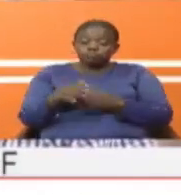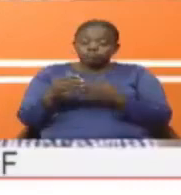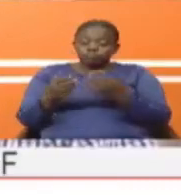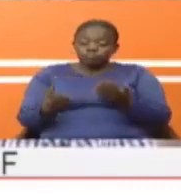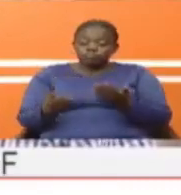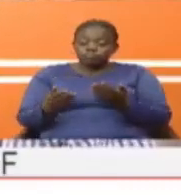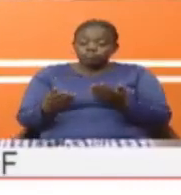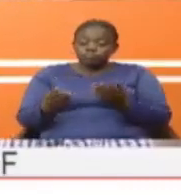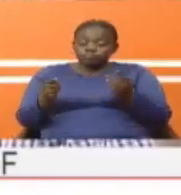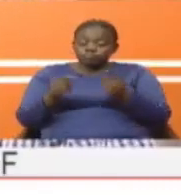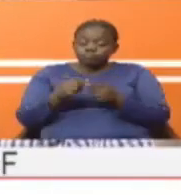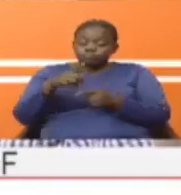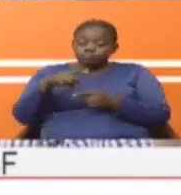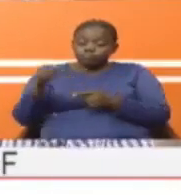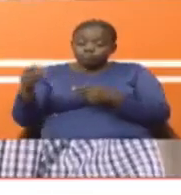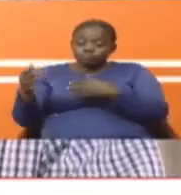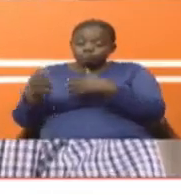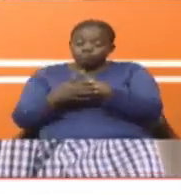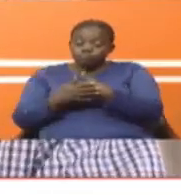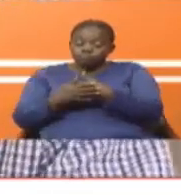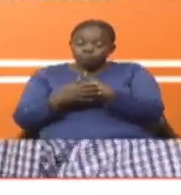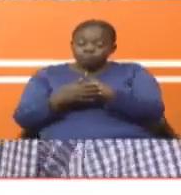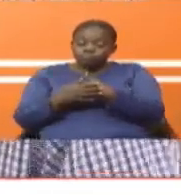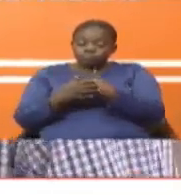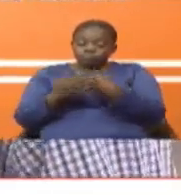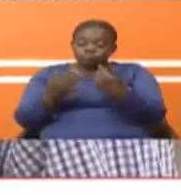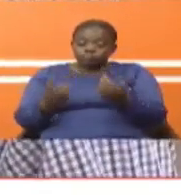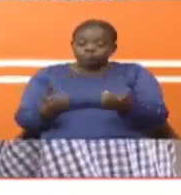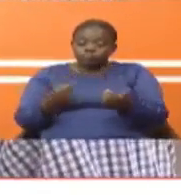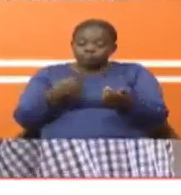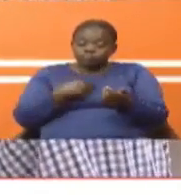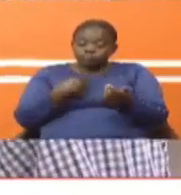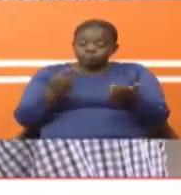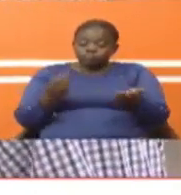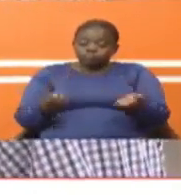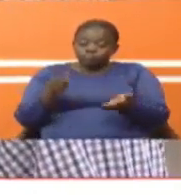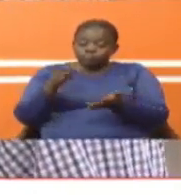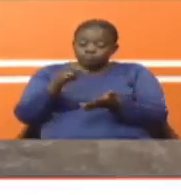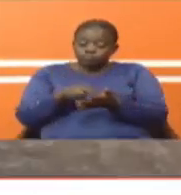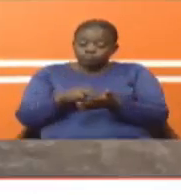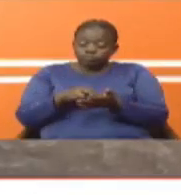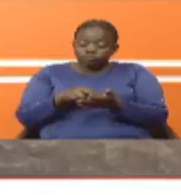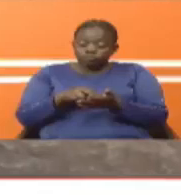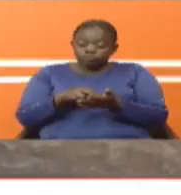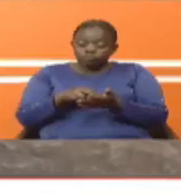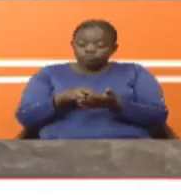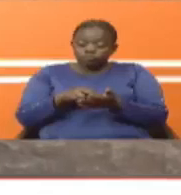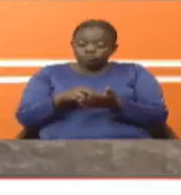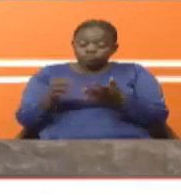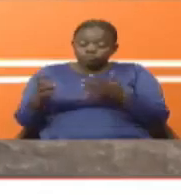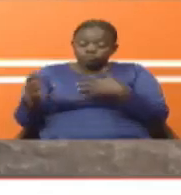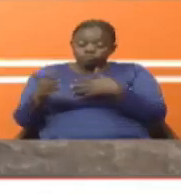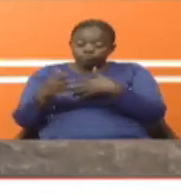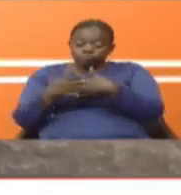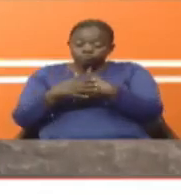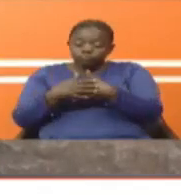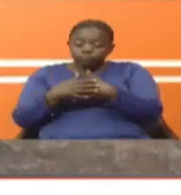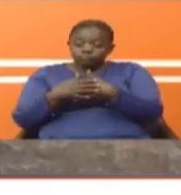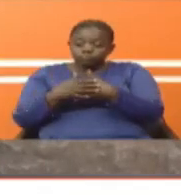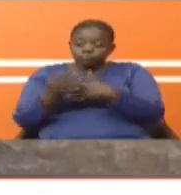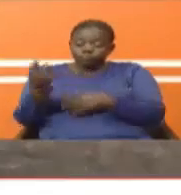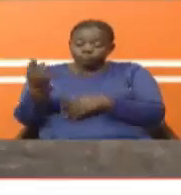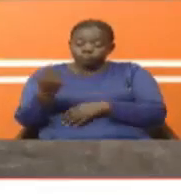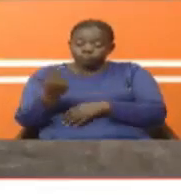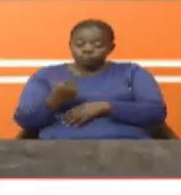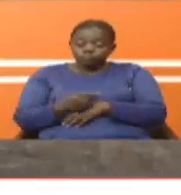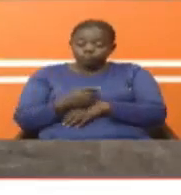said, let me go and shut my door. As I was standing nearby here, to the door, they came